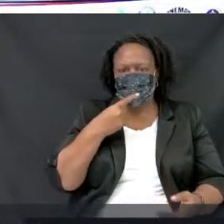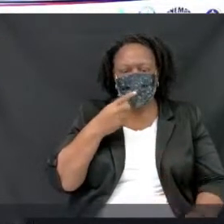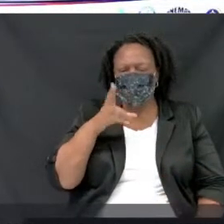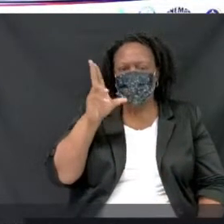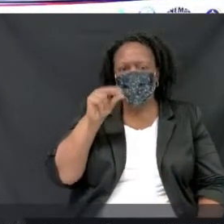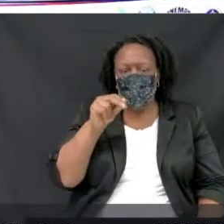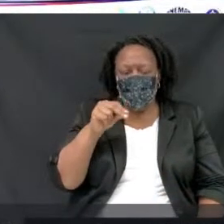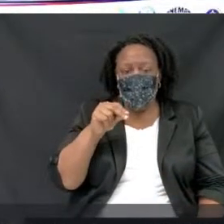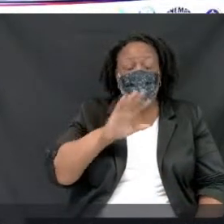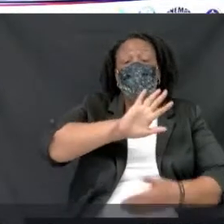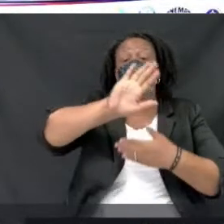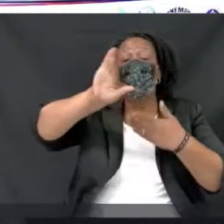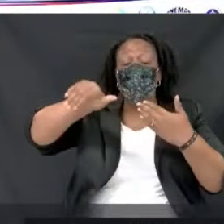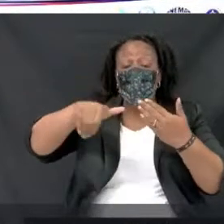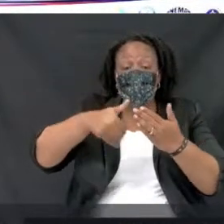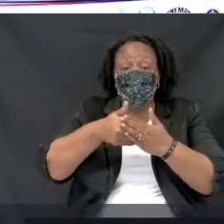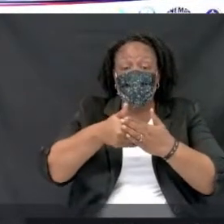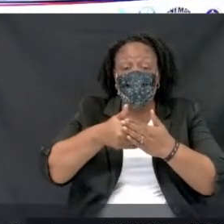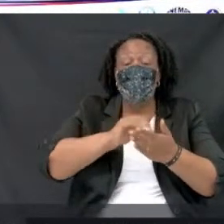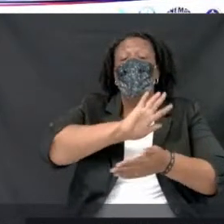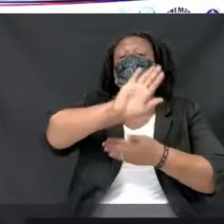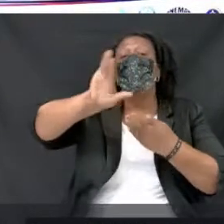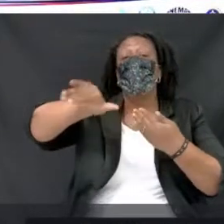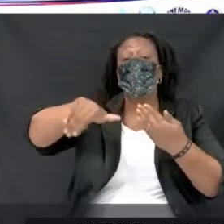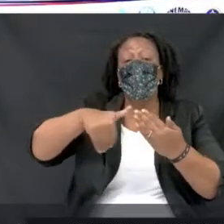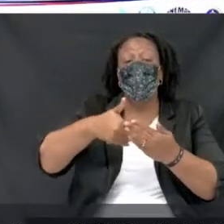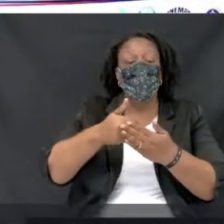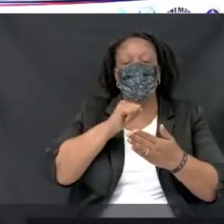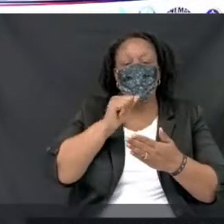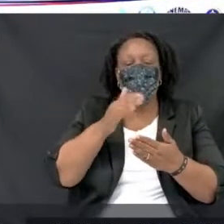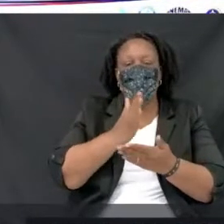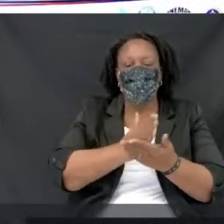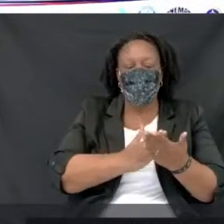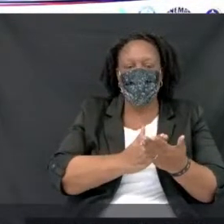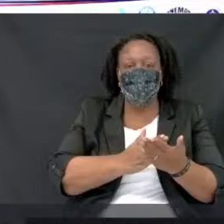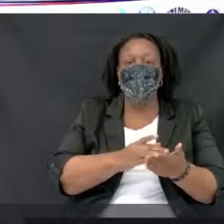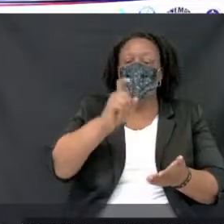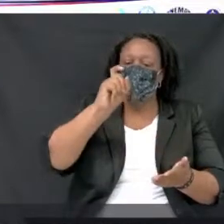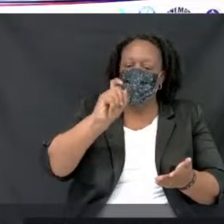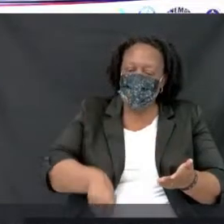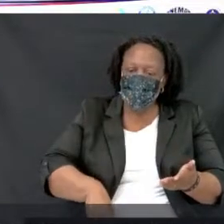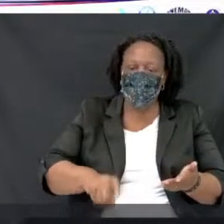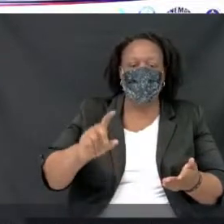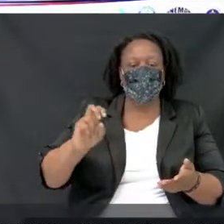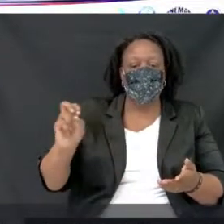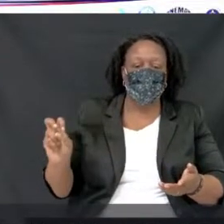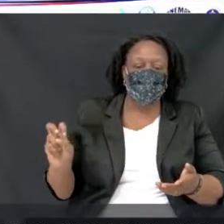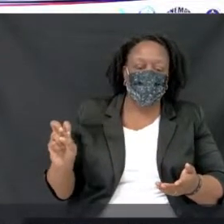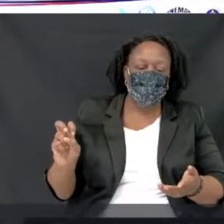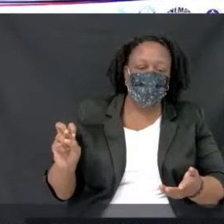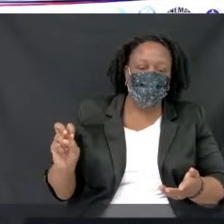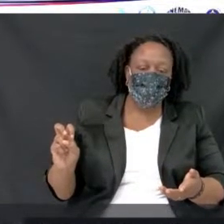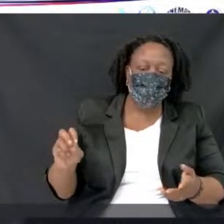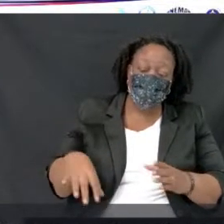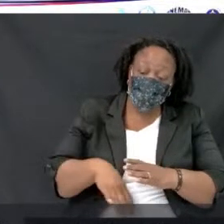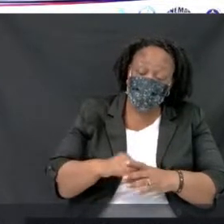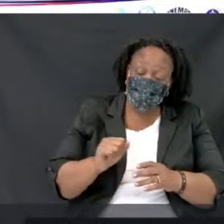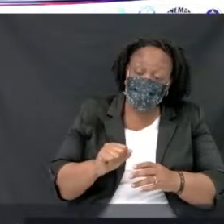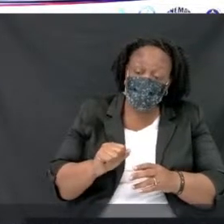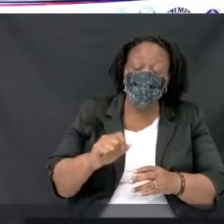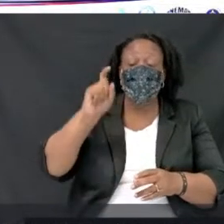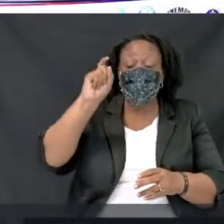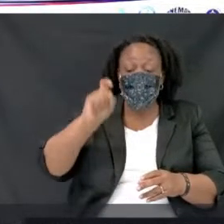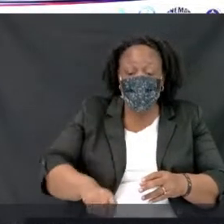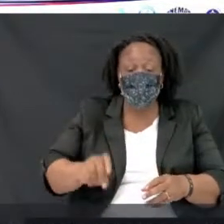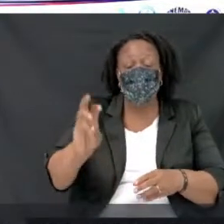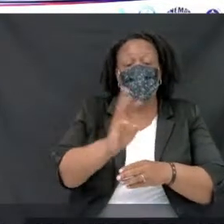group that is outlined in the health and travel protocols for this country regarding mask wearing. Again, I want to